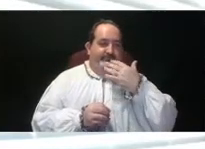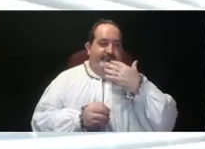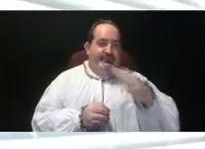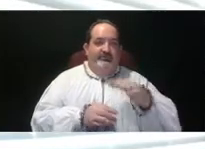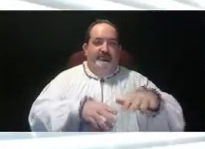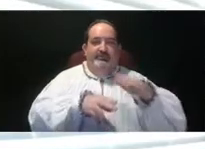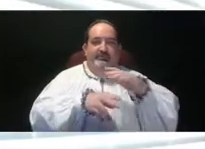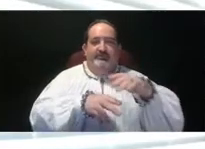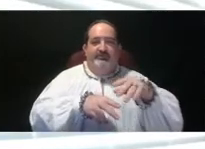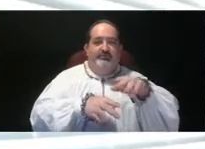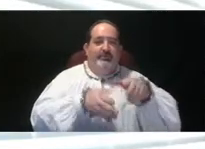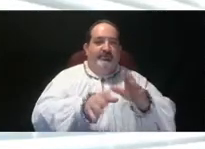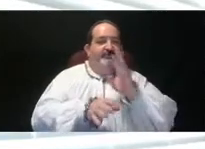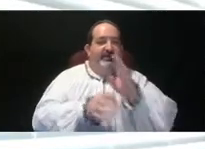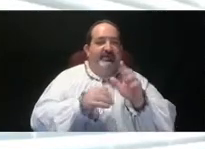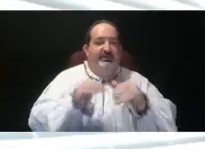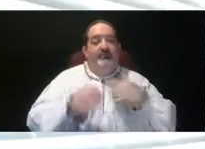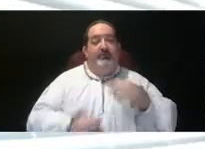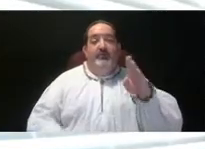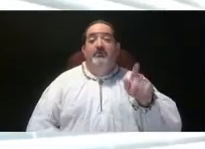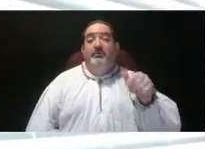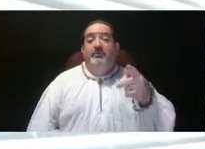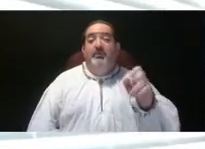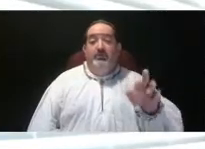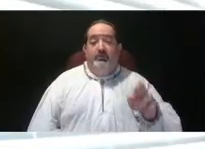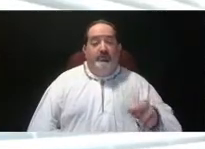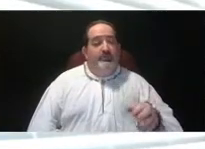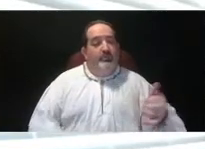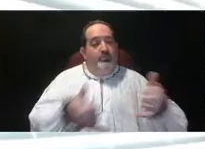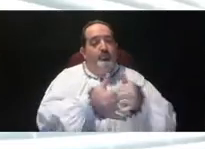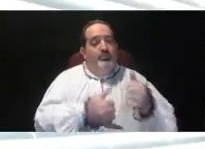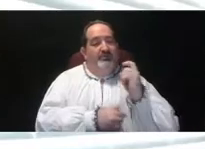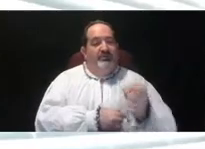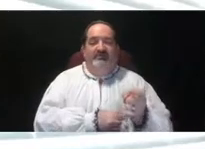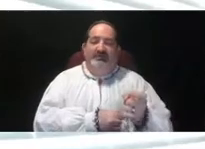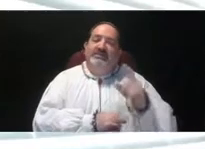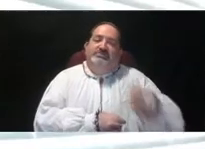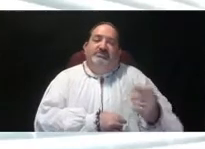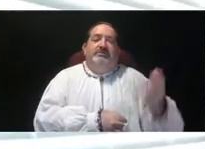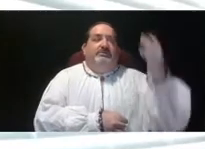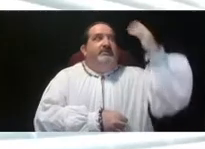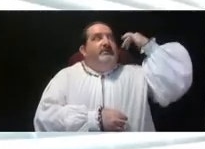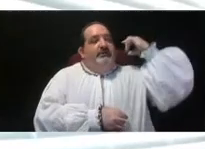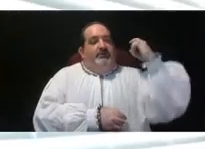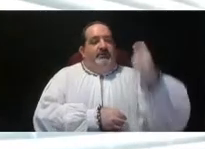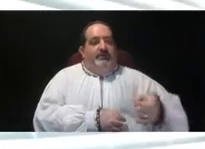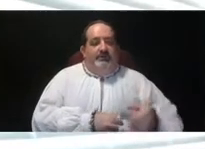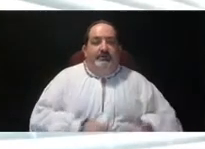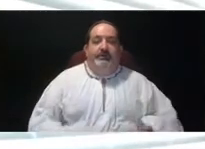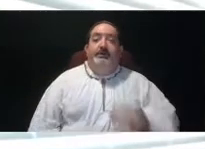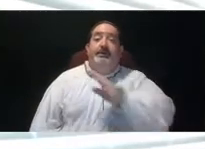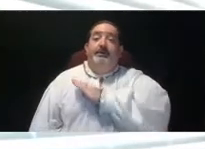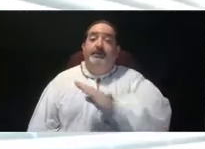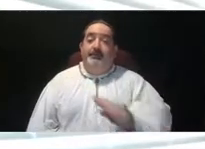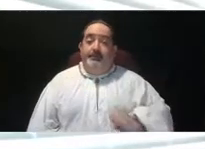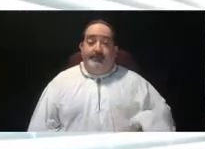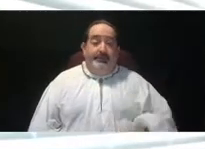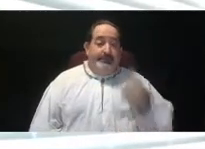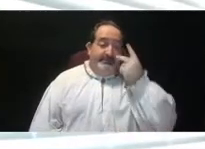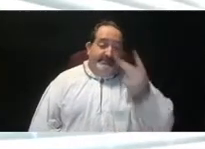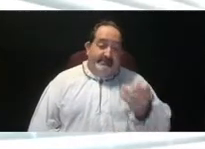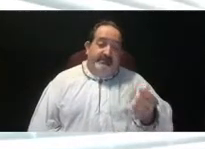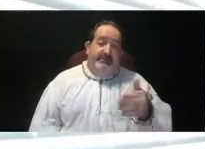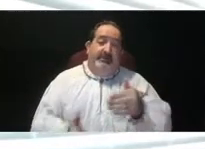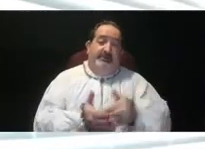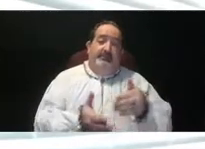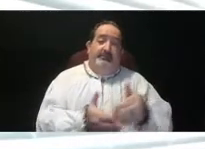for Berger, this award is long, long overdue. His Excellency has seen him many times.